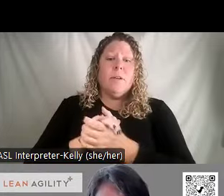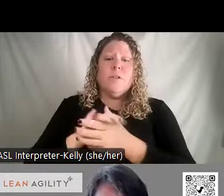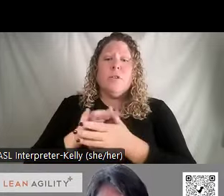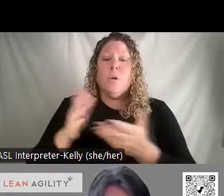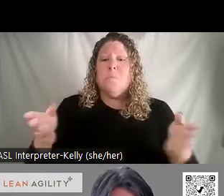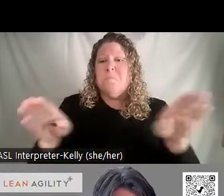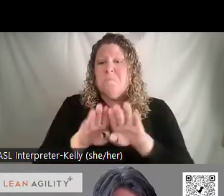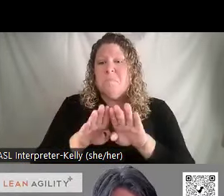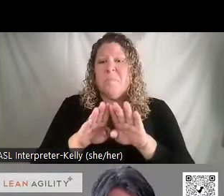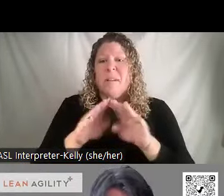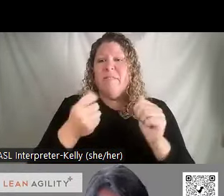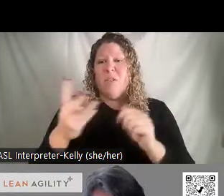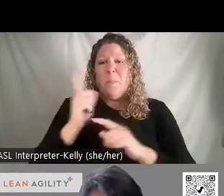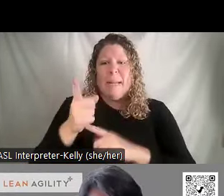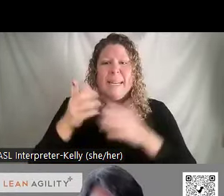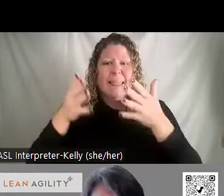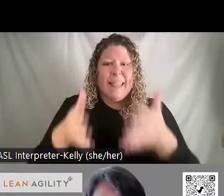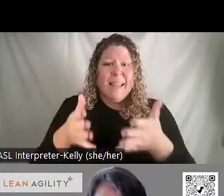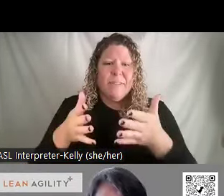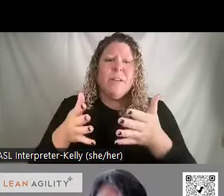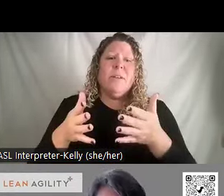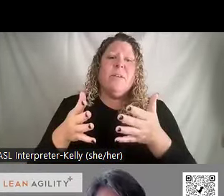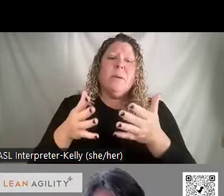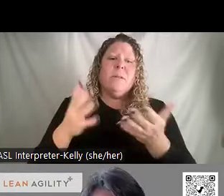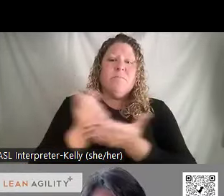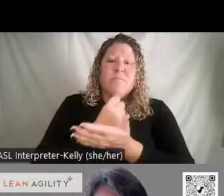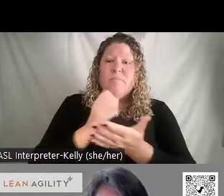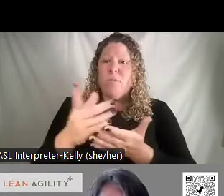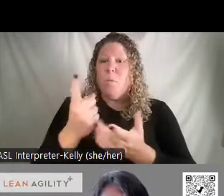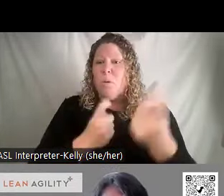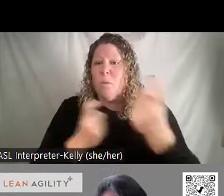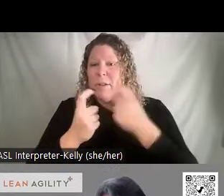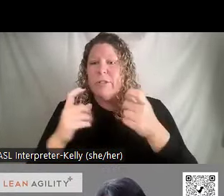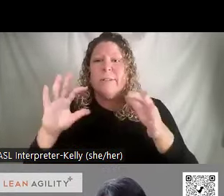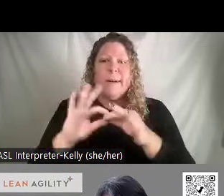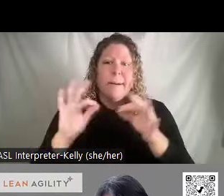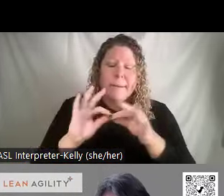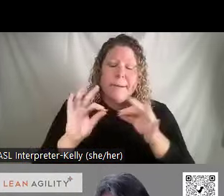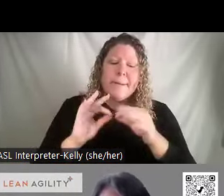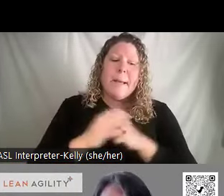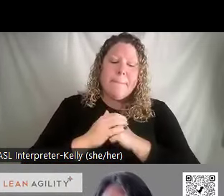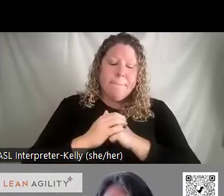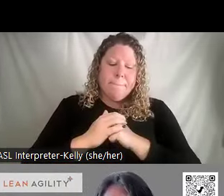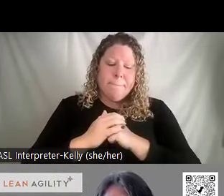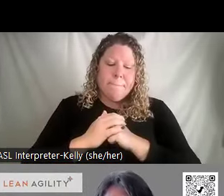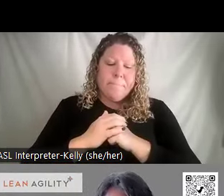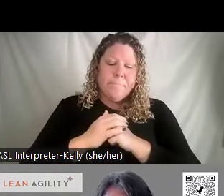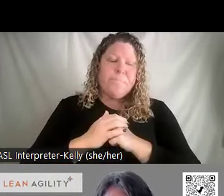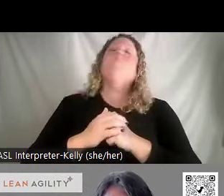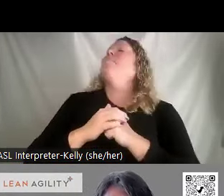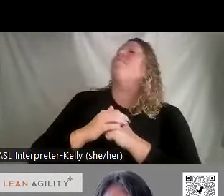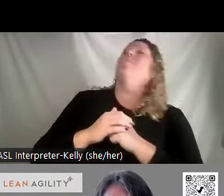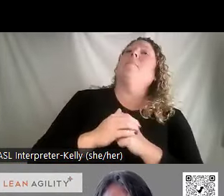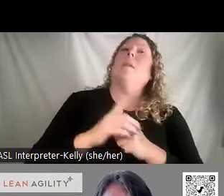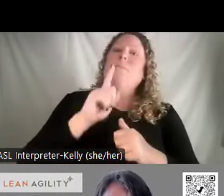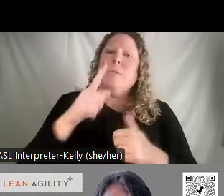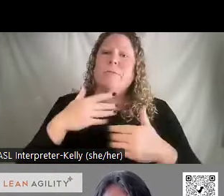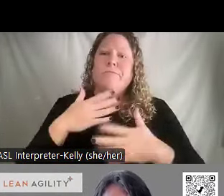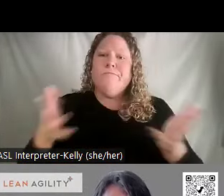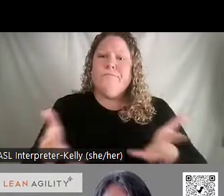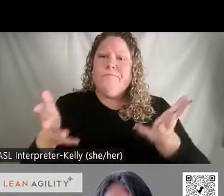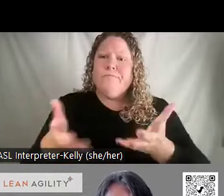and we got a few minutes left just to get your questions or comments. really encourage you to think about